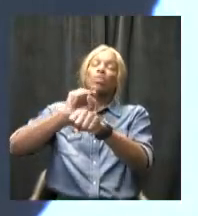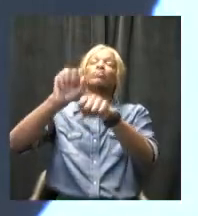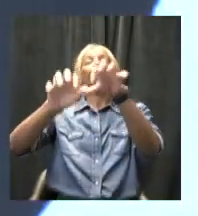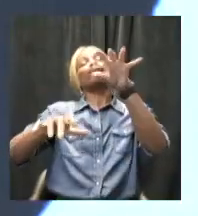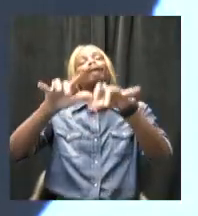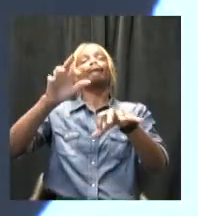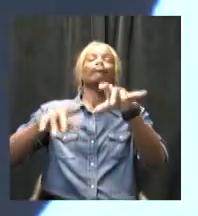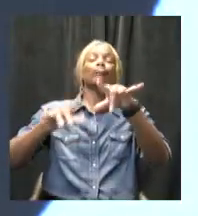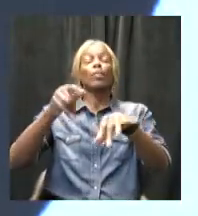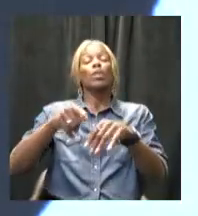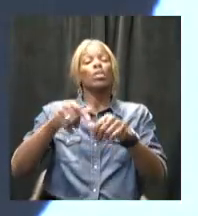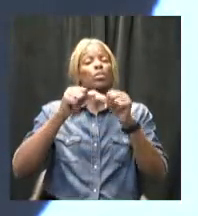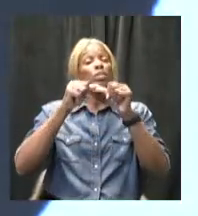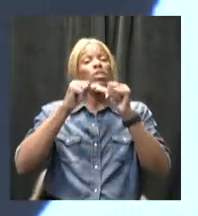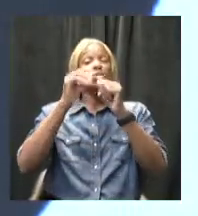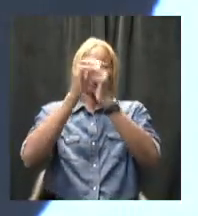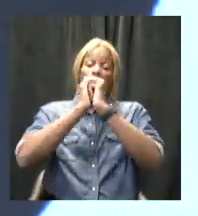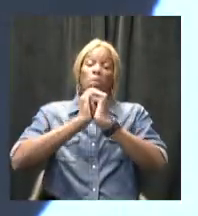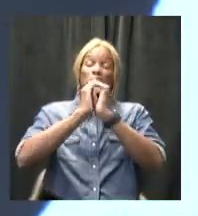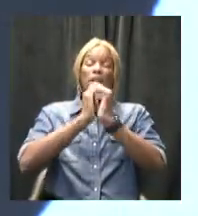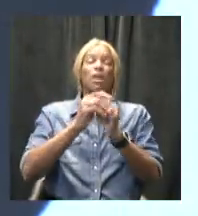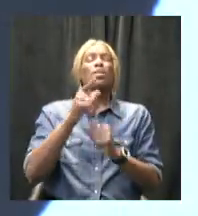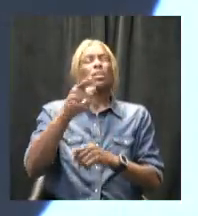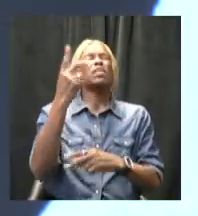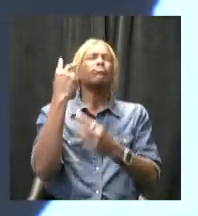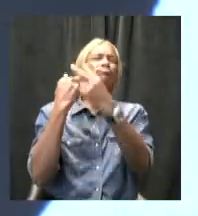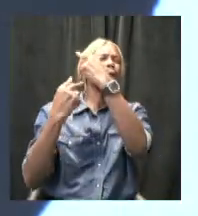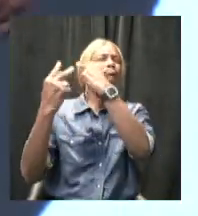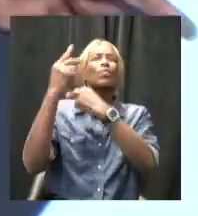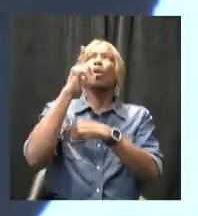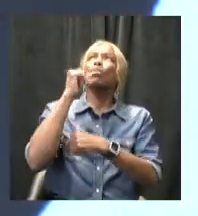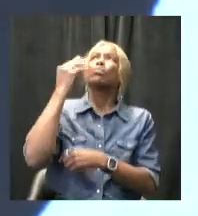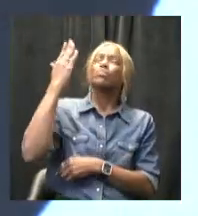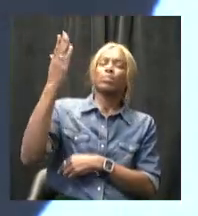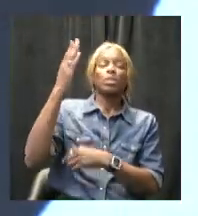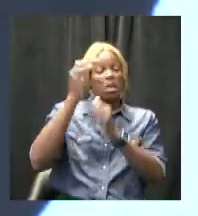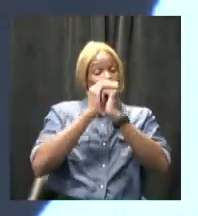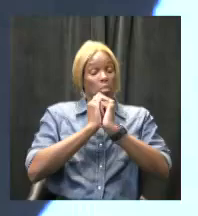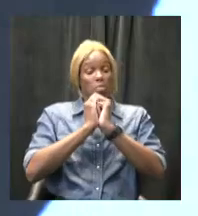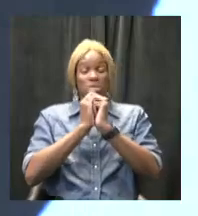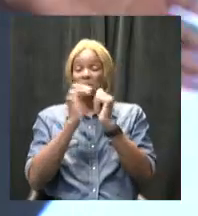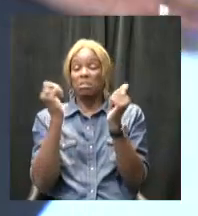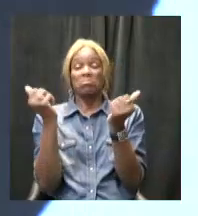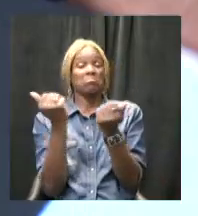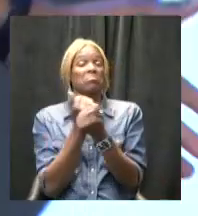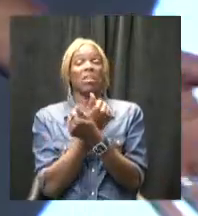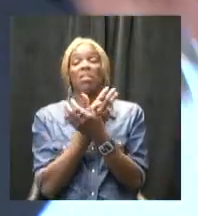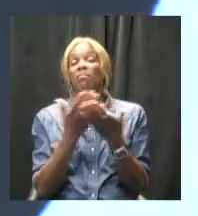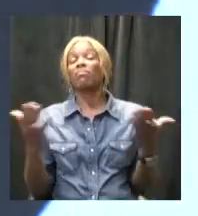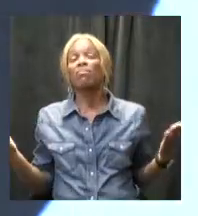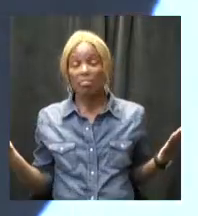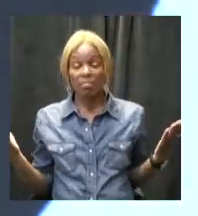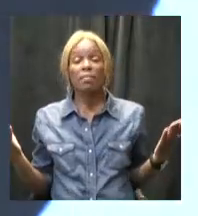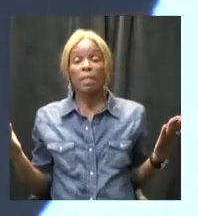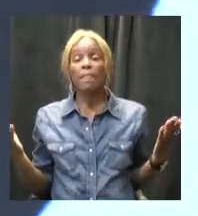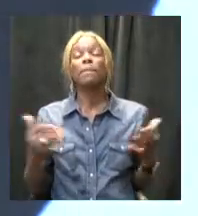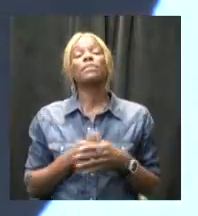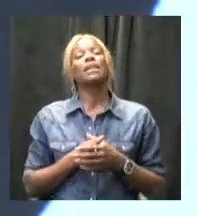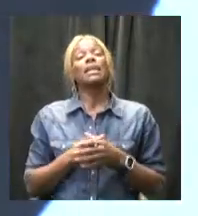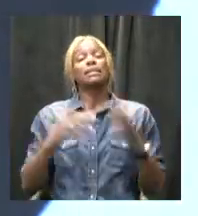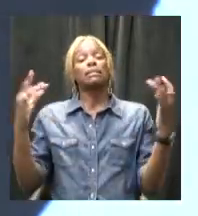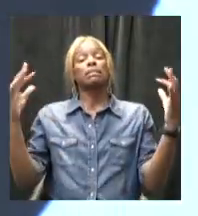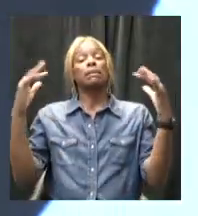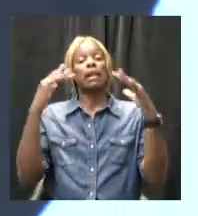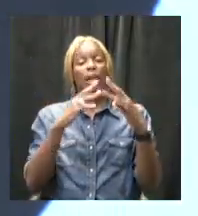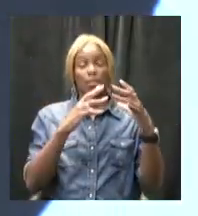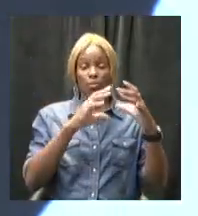to God and you reflect on who he is. You can worship in all these places, but it's both. It's the gathering,